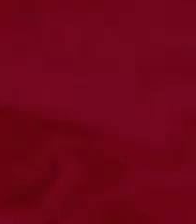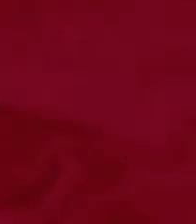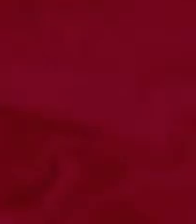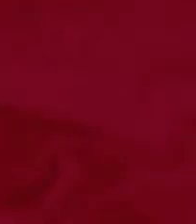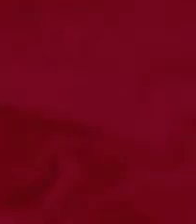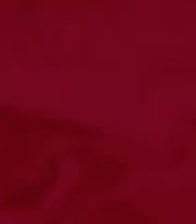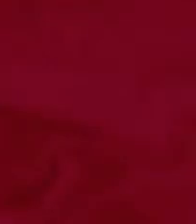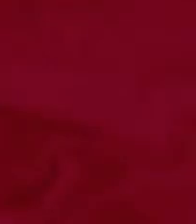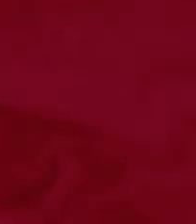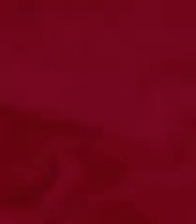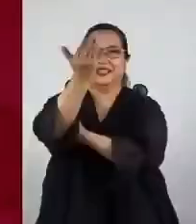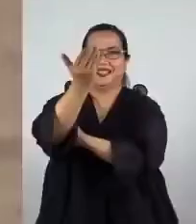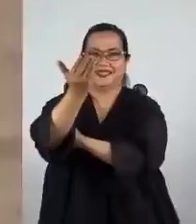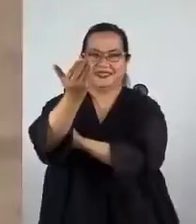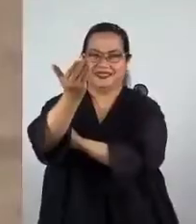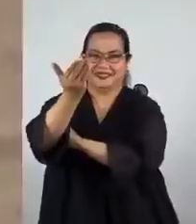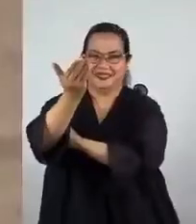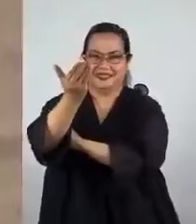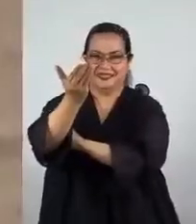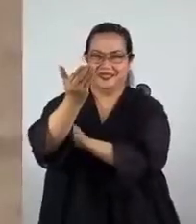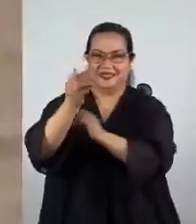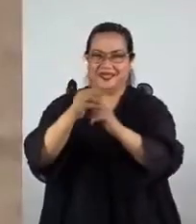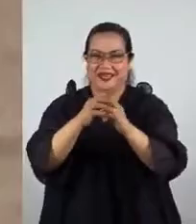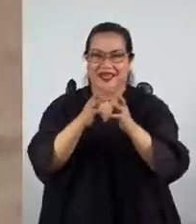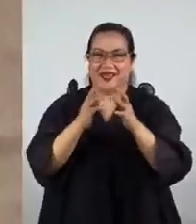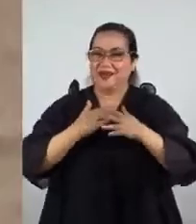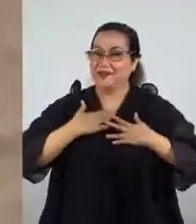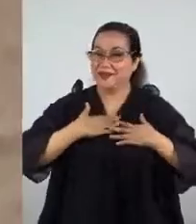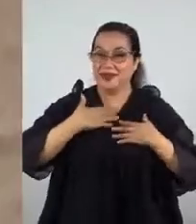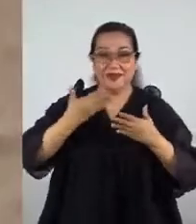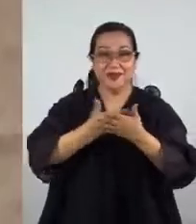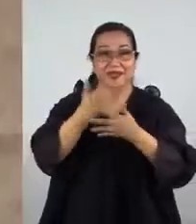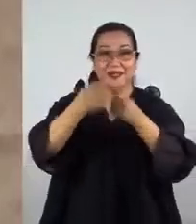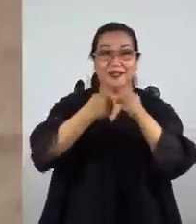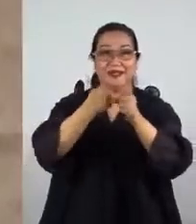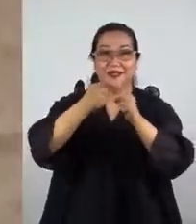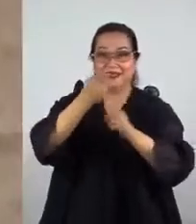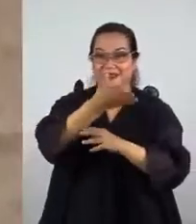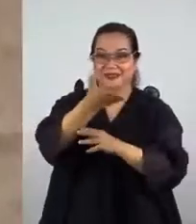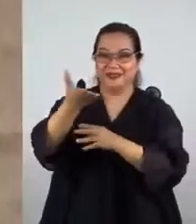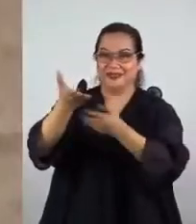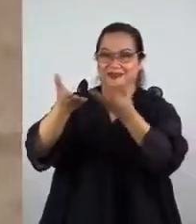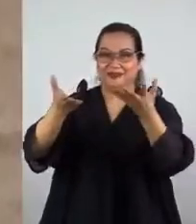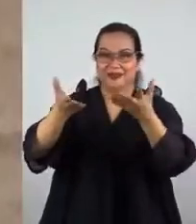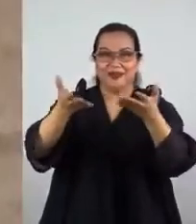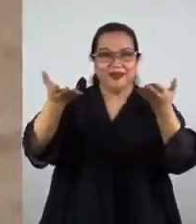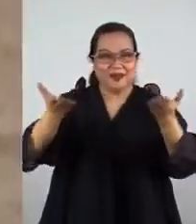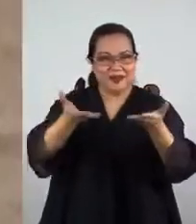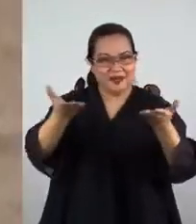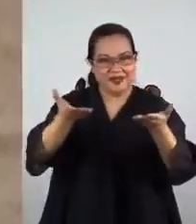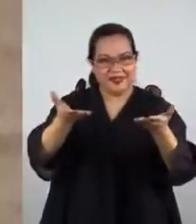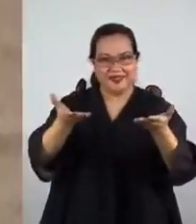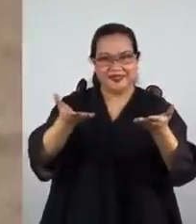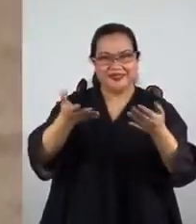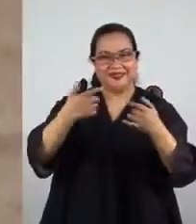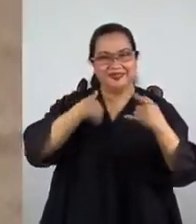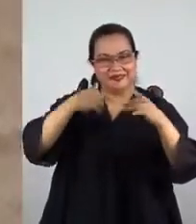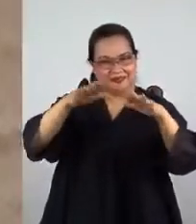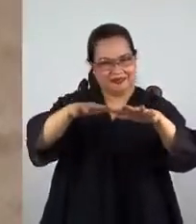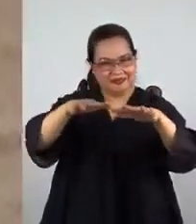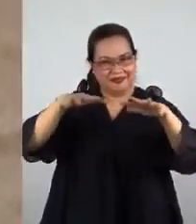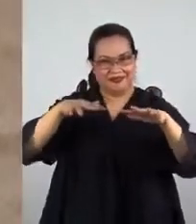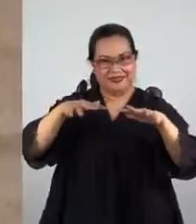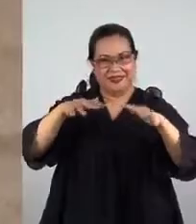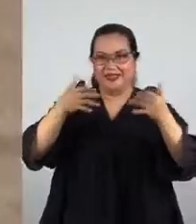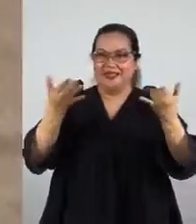Good morning and Happy New Year to all of you, those who are here on site